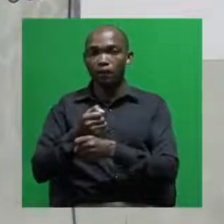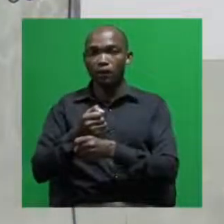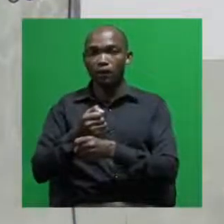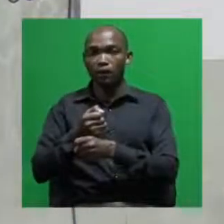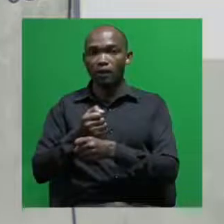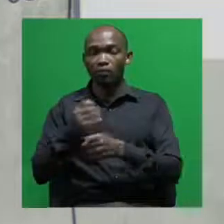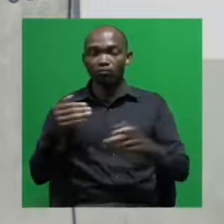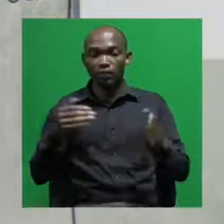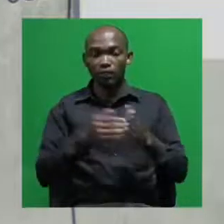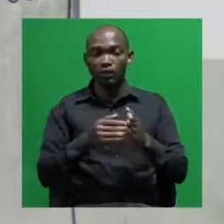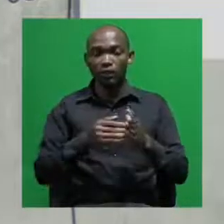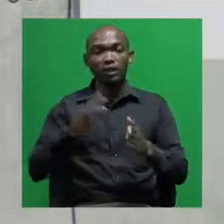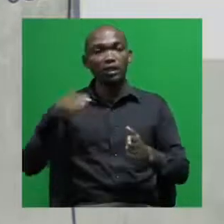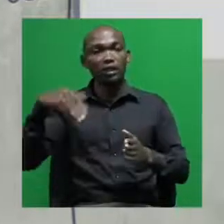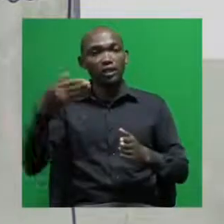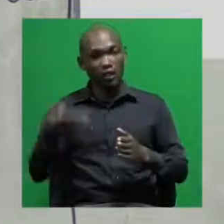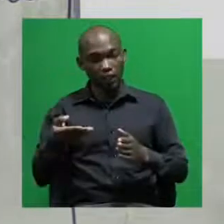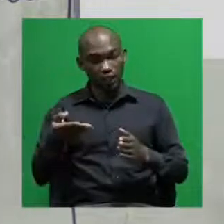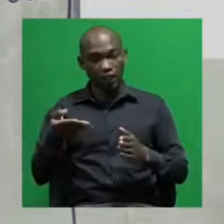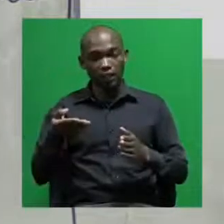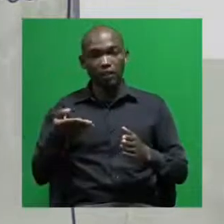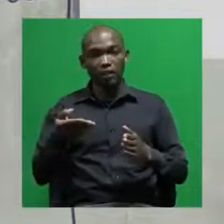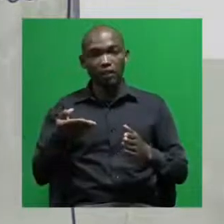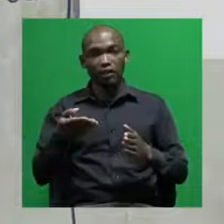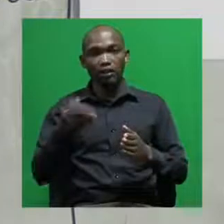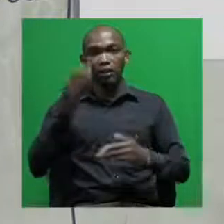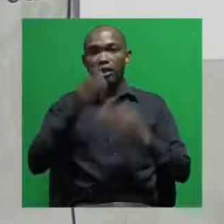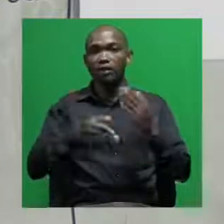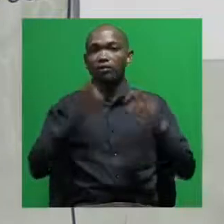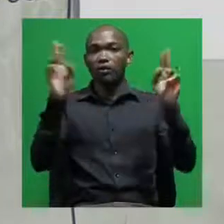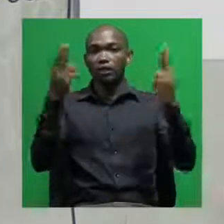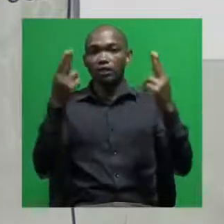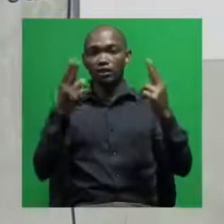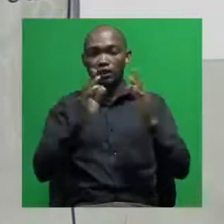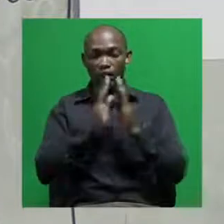then, here is the end of our today's lesson. Thank